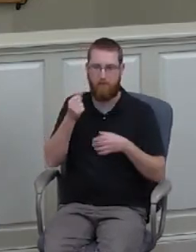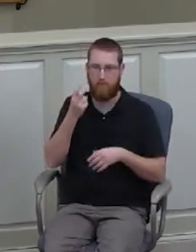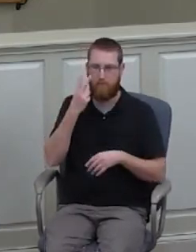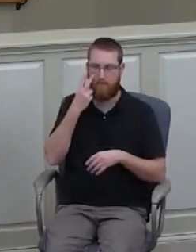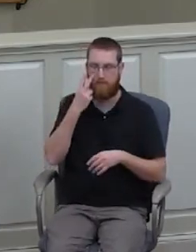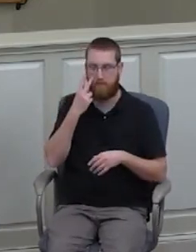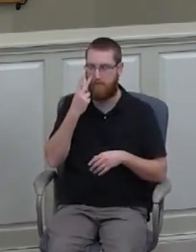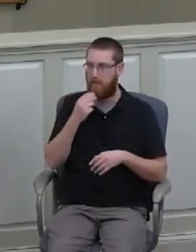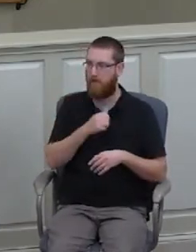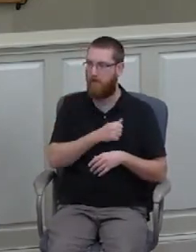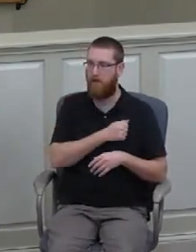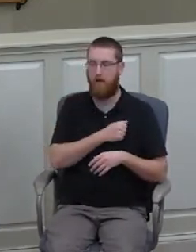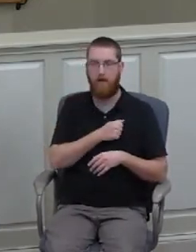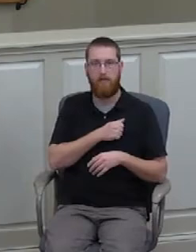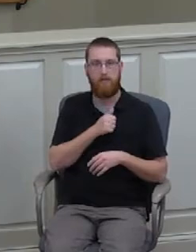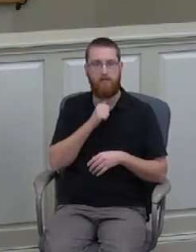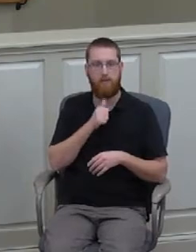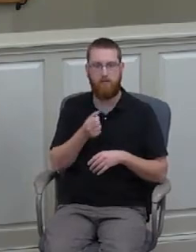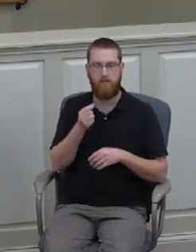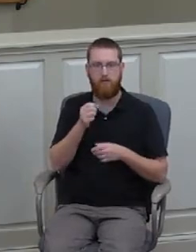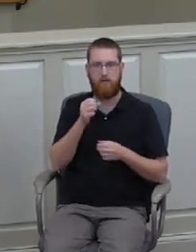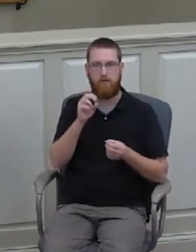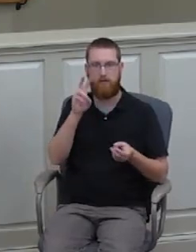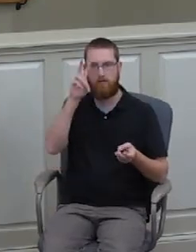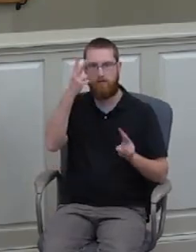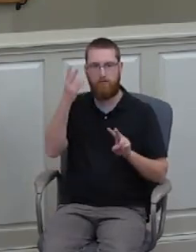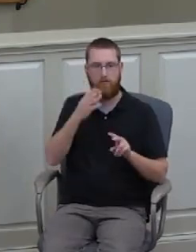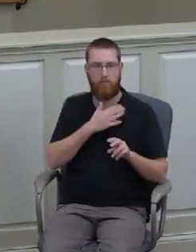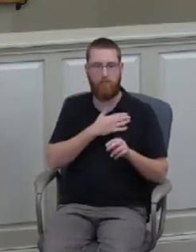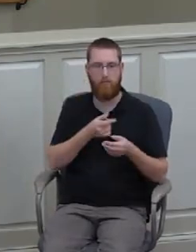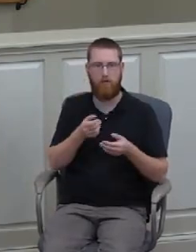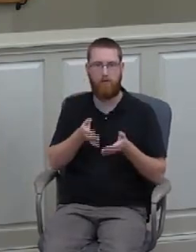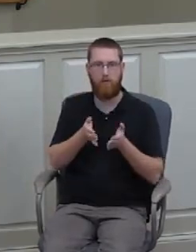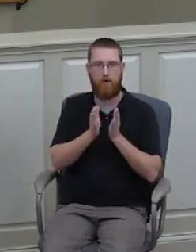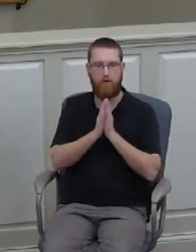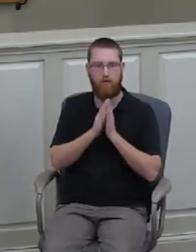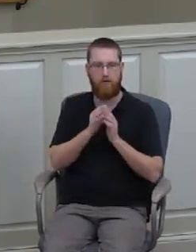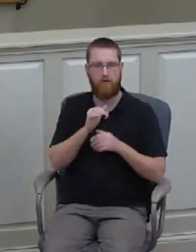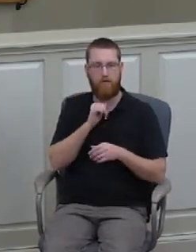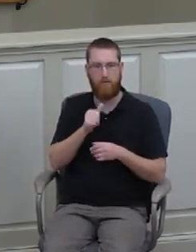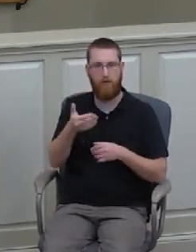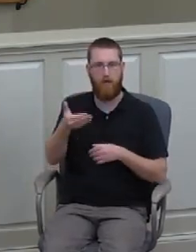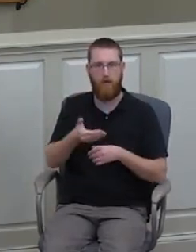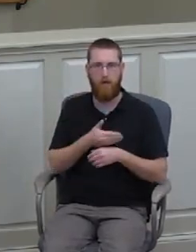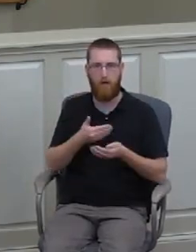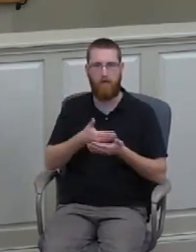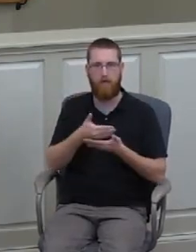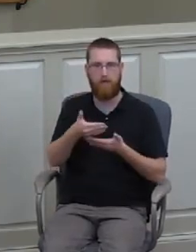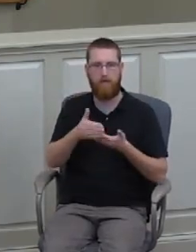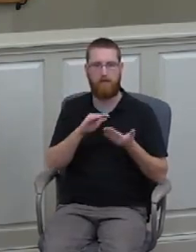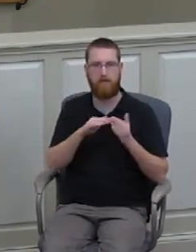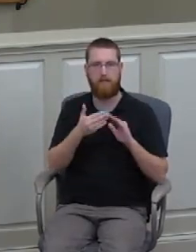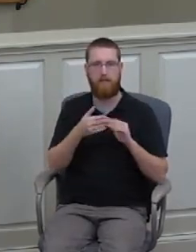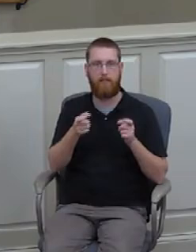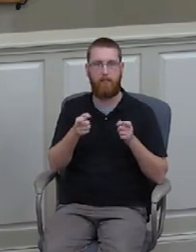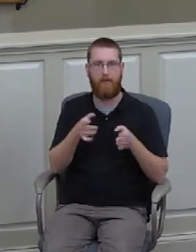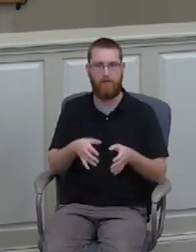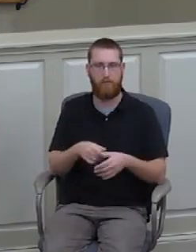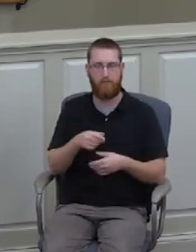don't misunderstand my request. It's not just focused on the hiring of the next city manager. It's focused on just taking